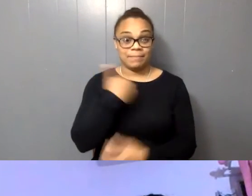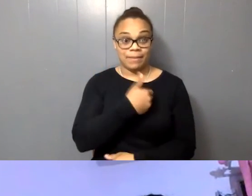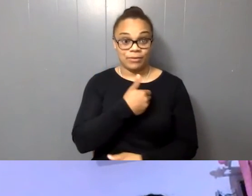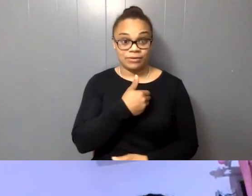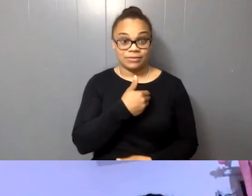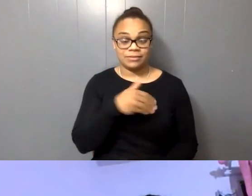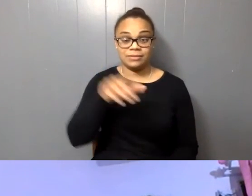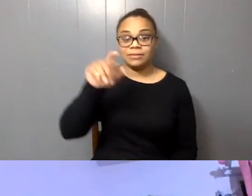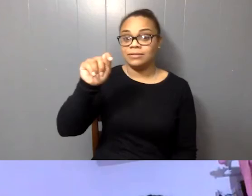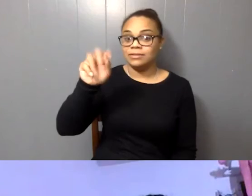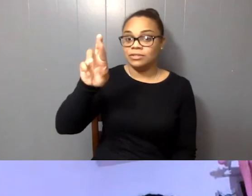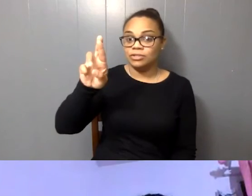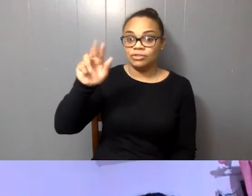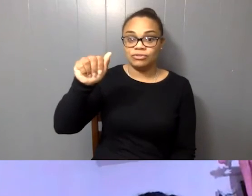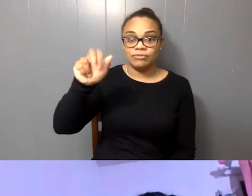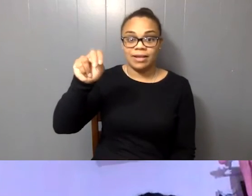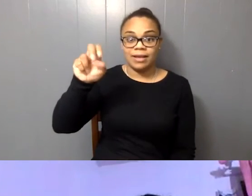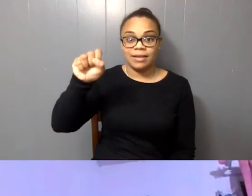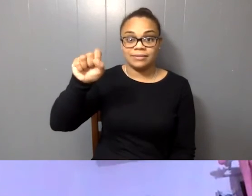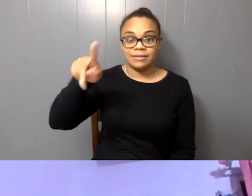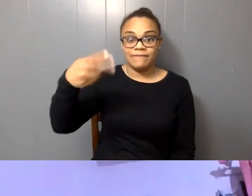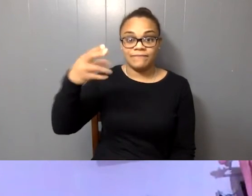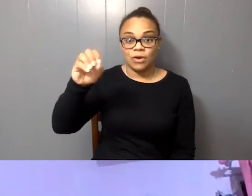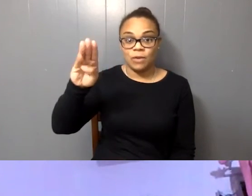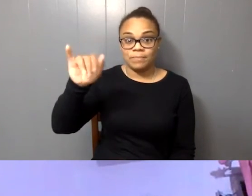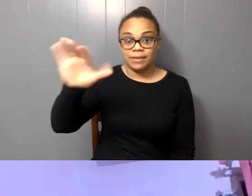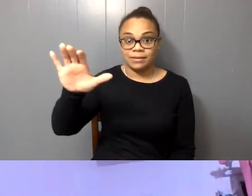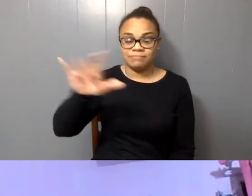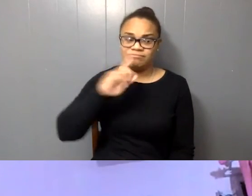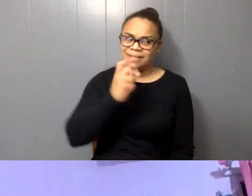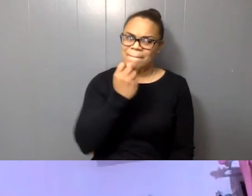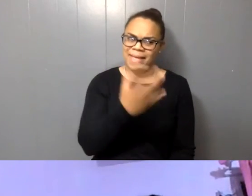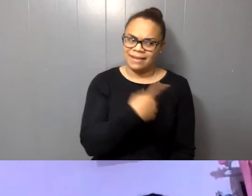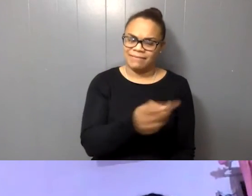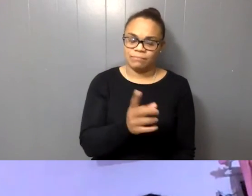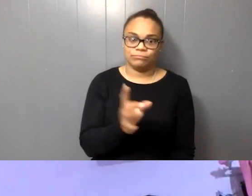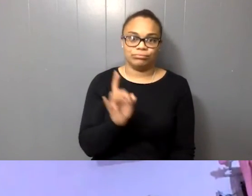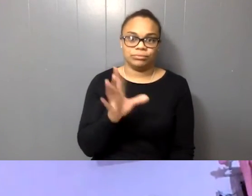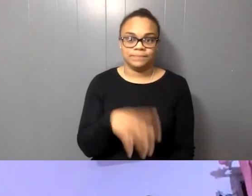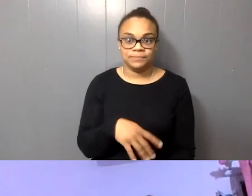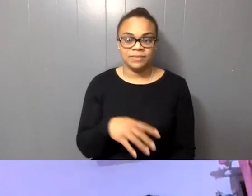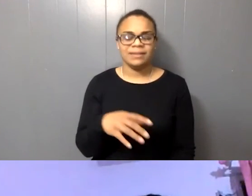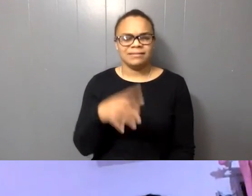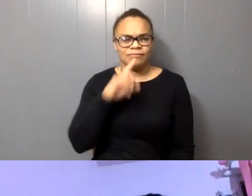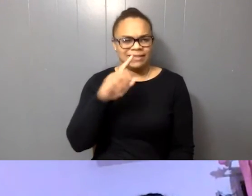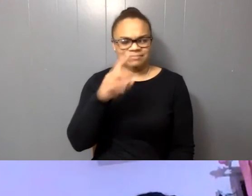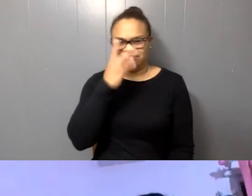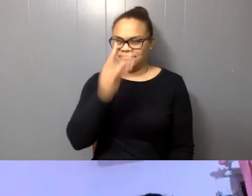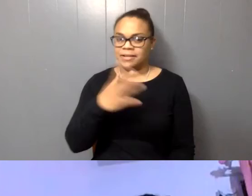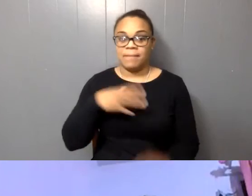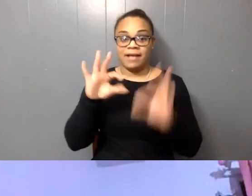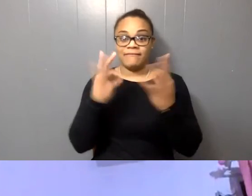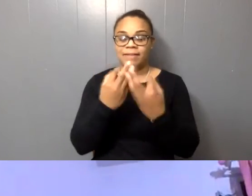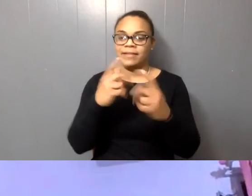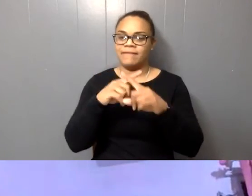transphobic. um like a lot of them, and it's crazy. My family is very complex because we have a lot of people who are in the